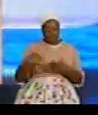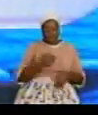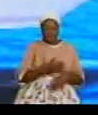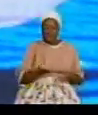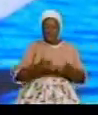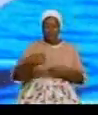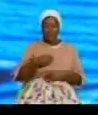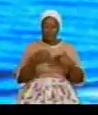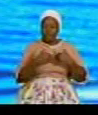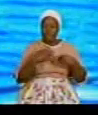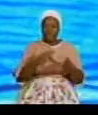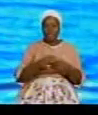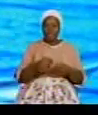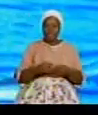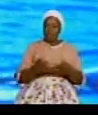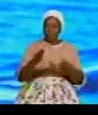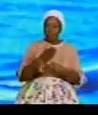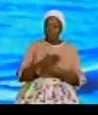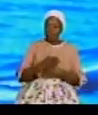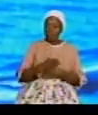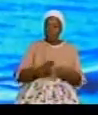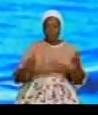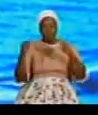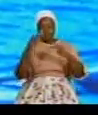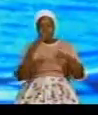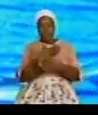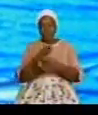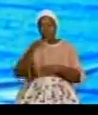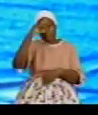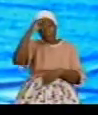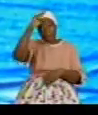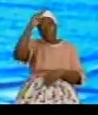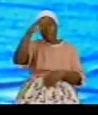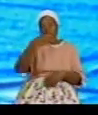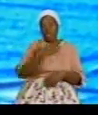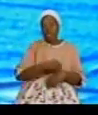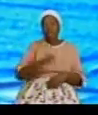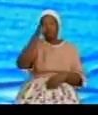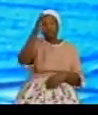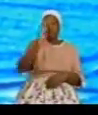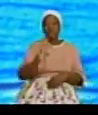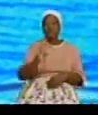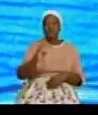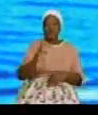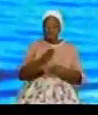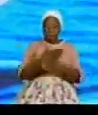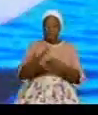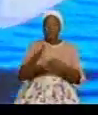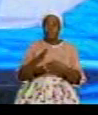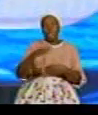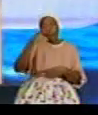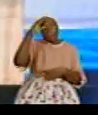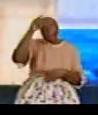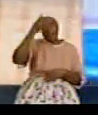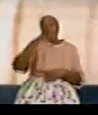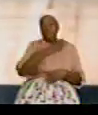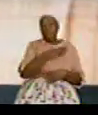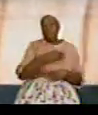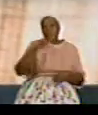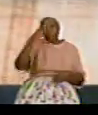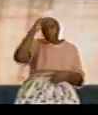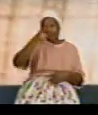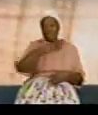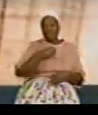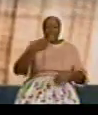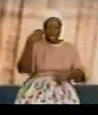conflict between man and God, between man, the